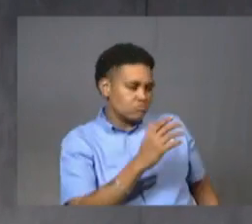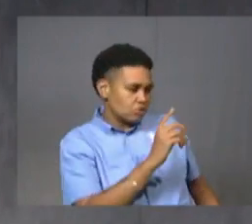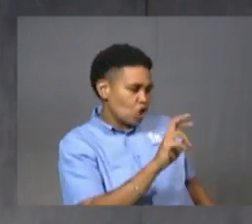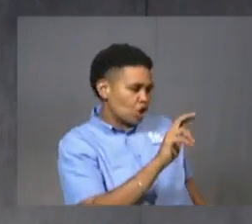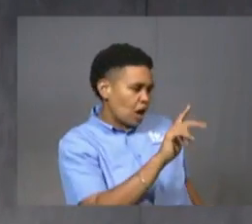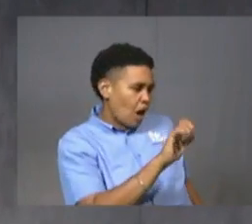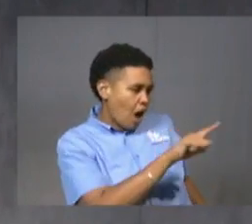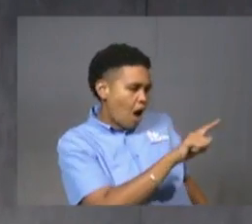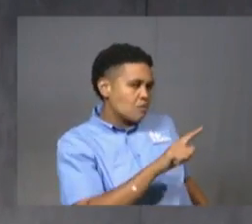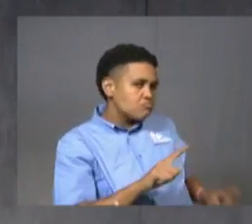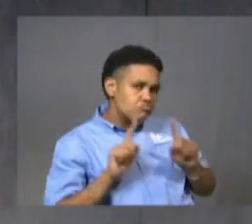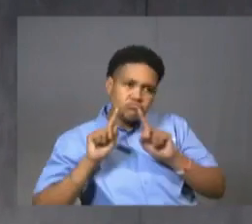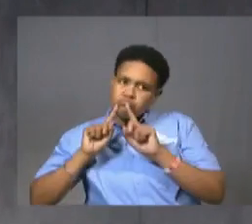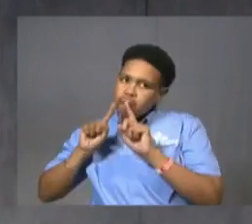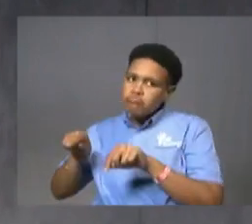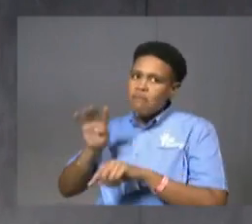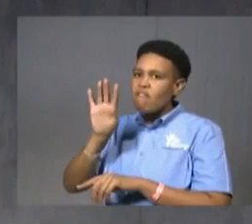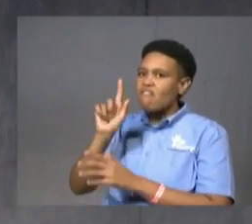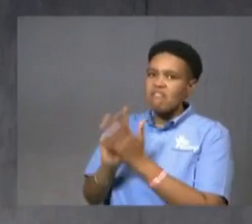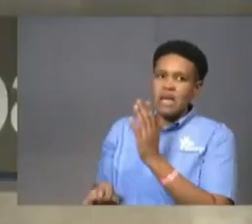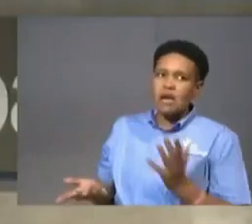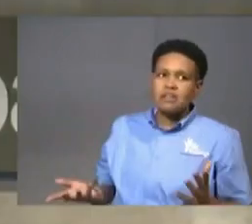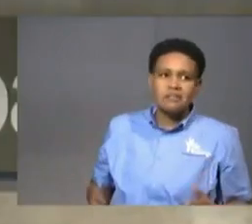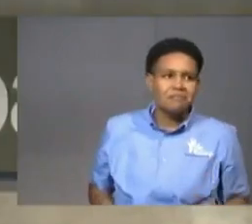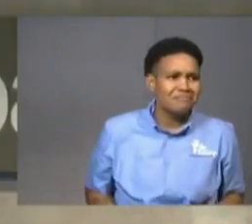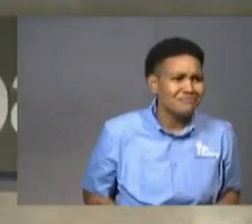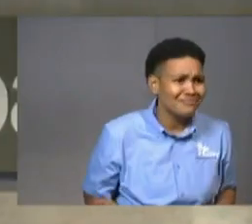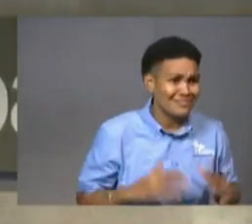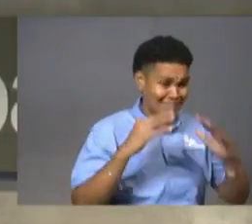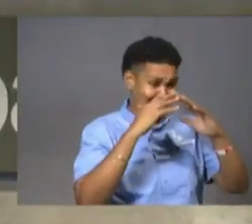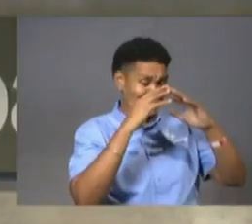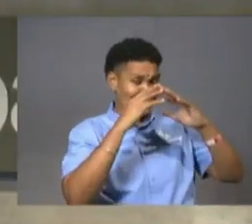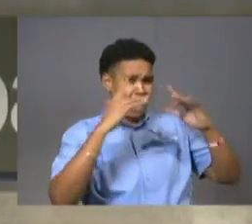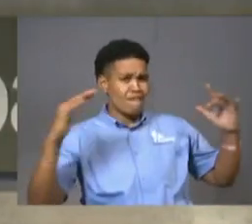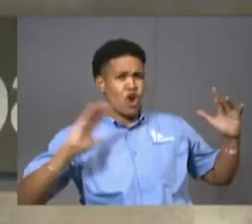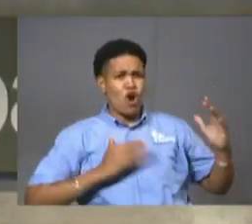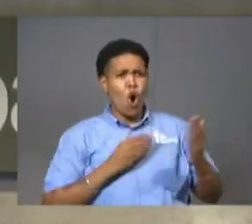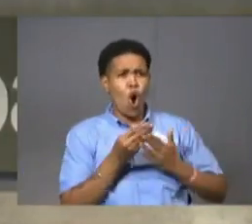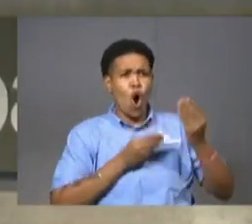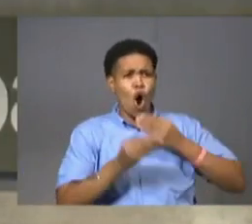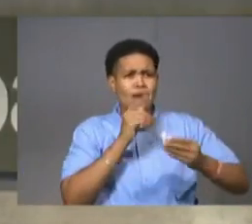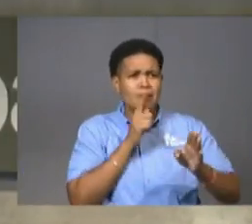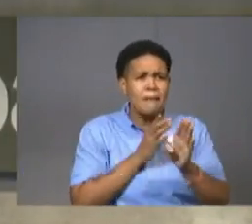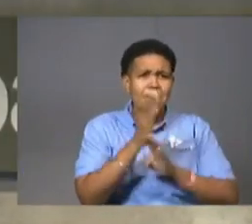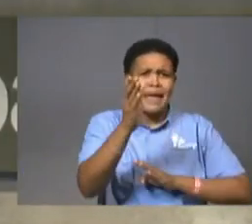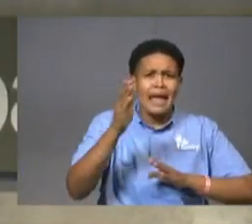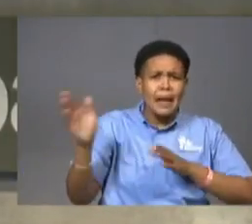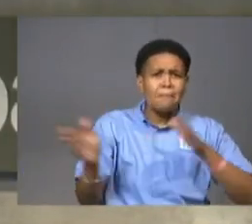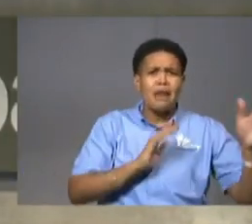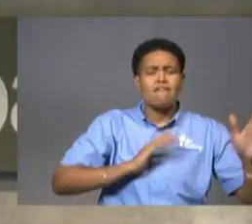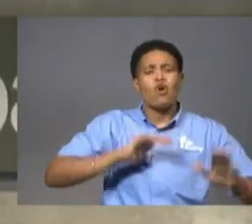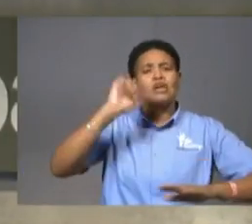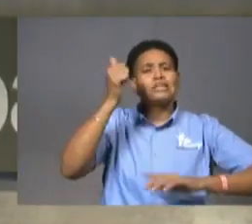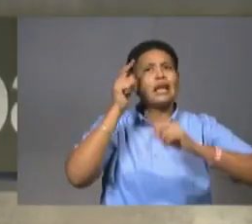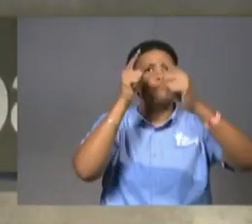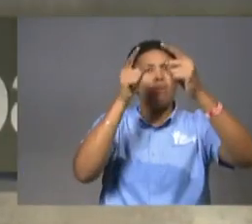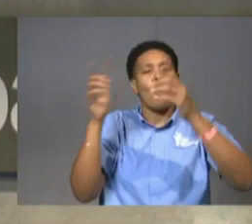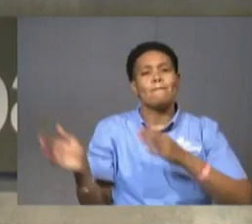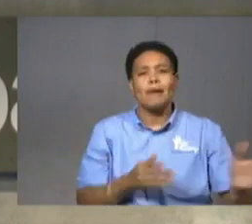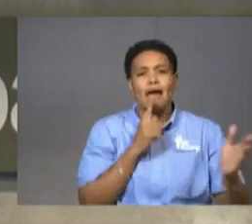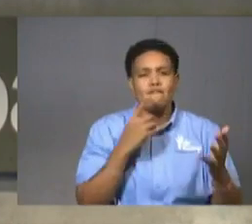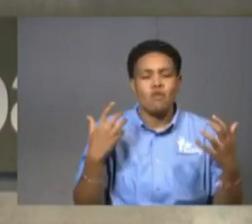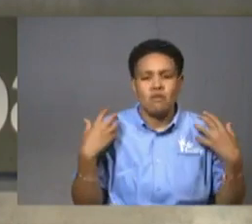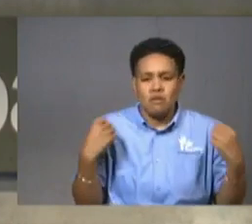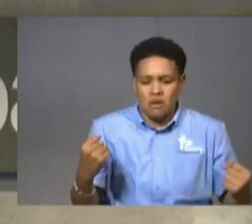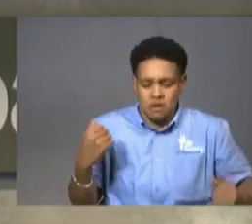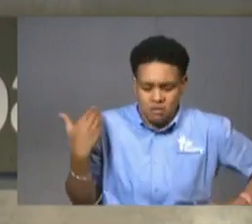the JLP will rebut in 45 seconds. Diversifying our economy is one of the main planks of our 10-point recovery plan.